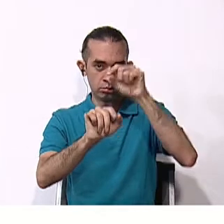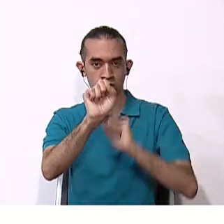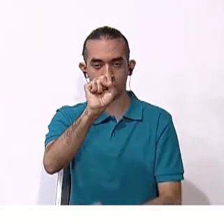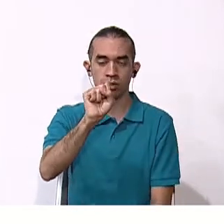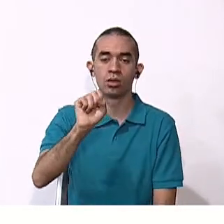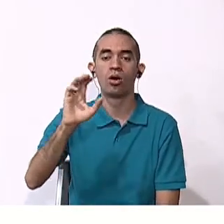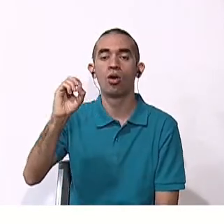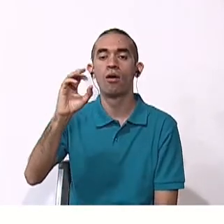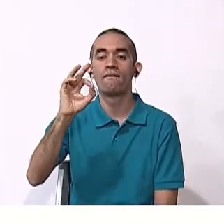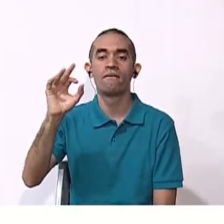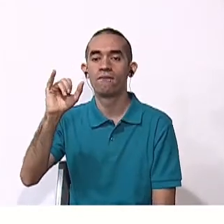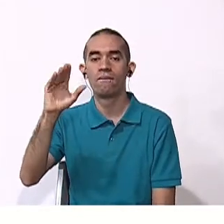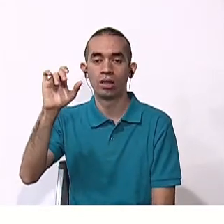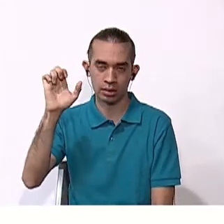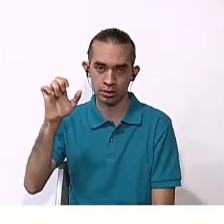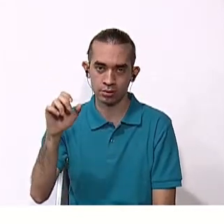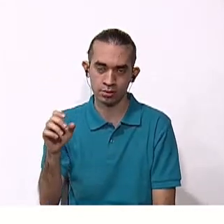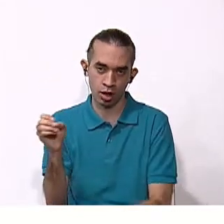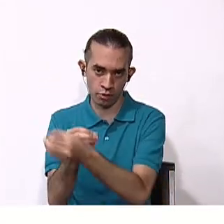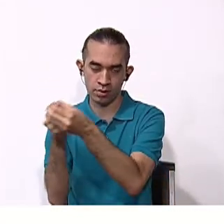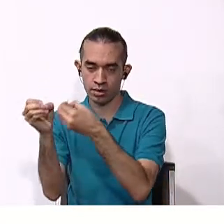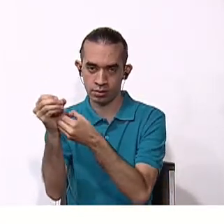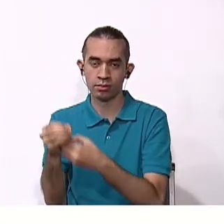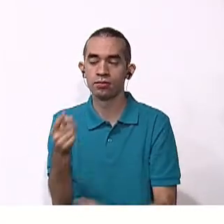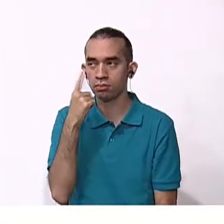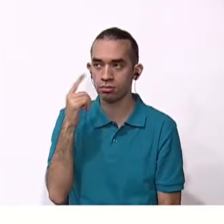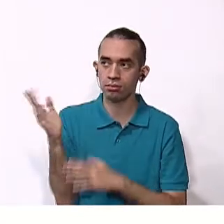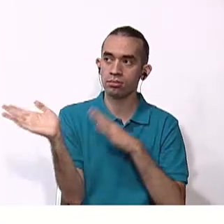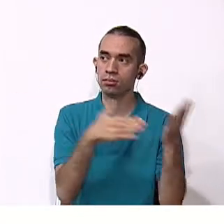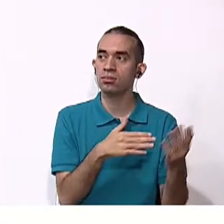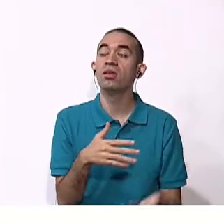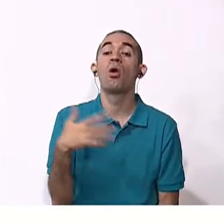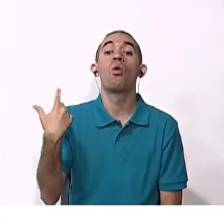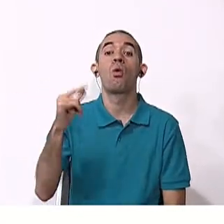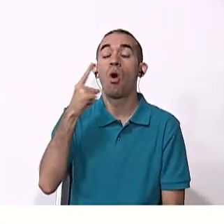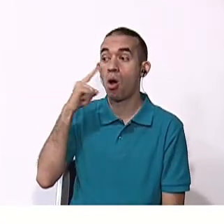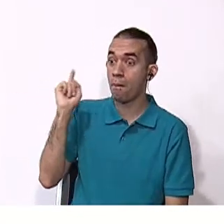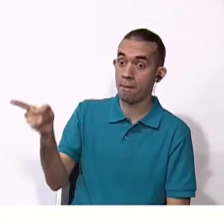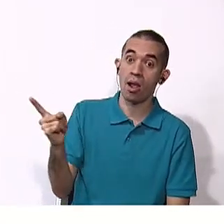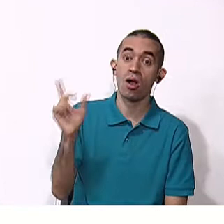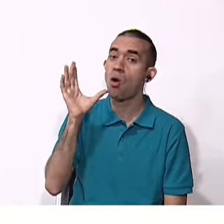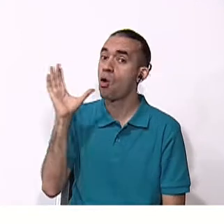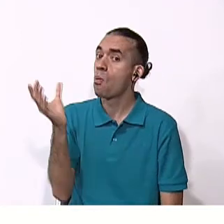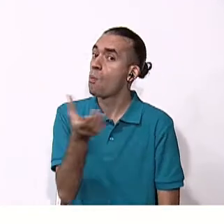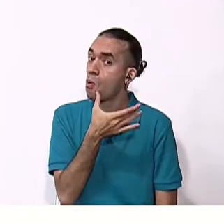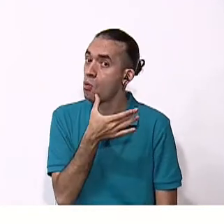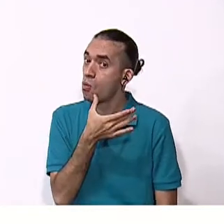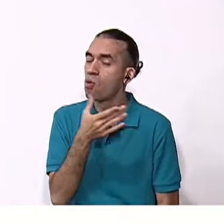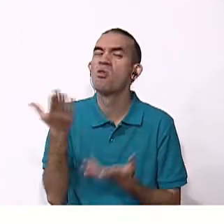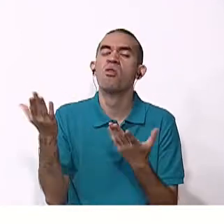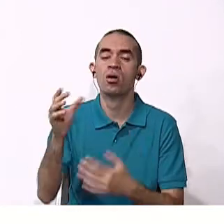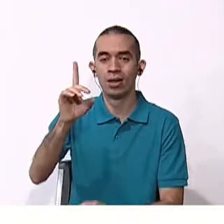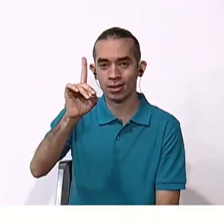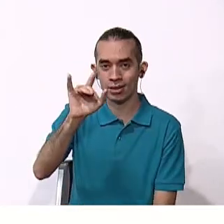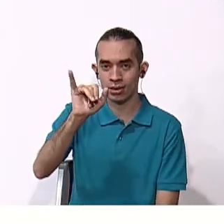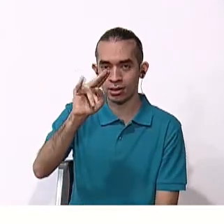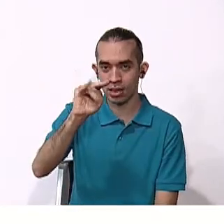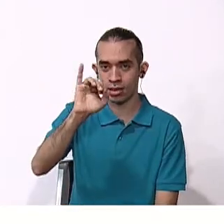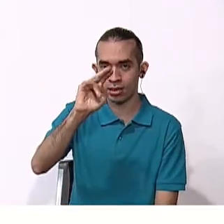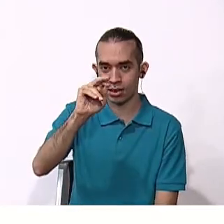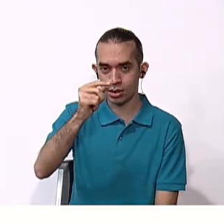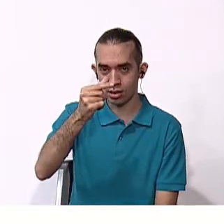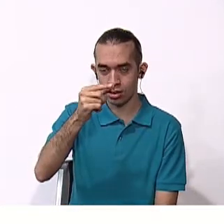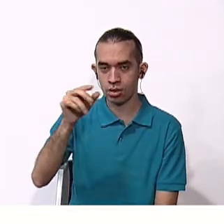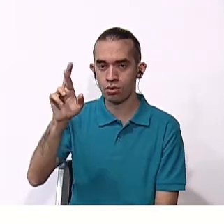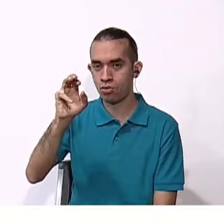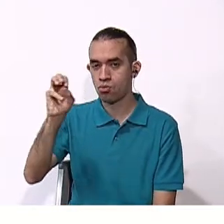office. Excellent. And then we have, wow, this is the dining room.